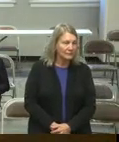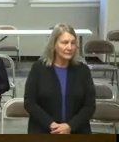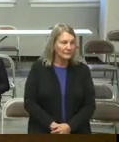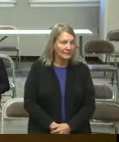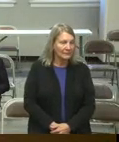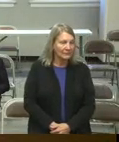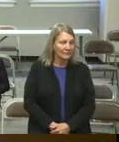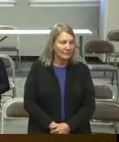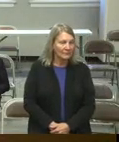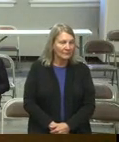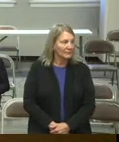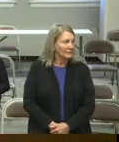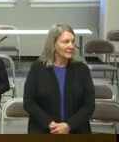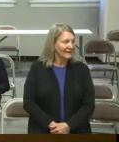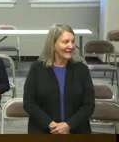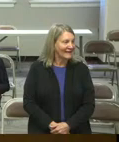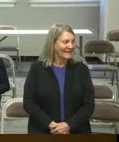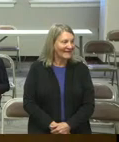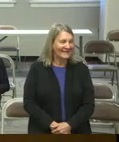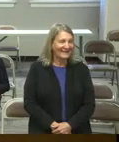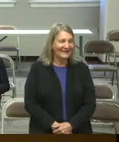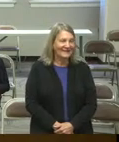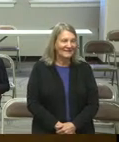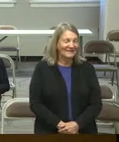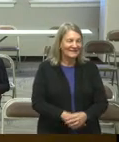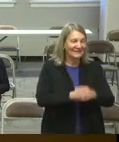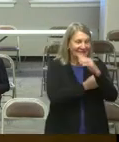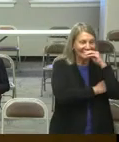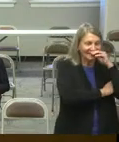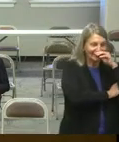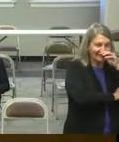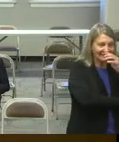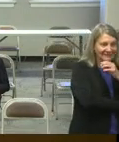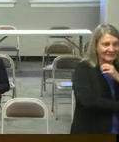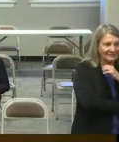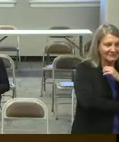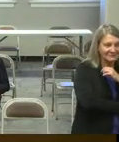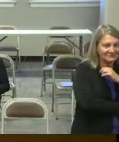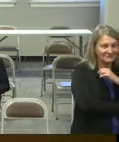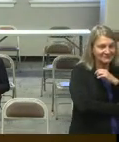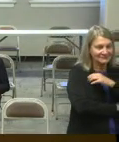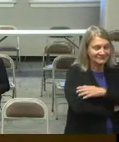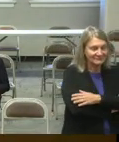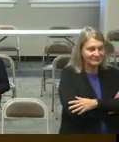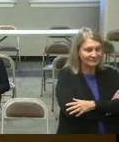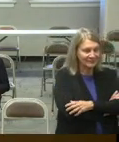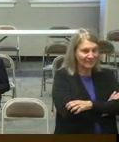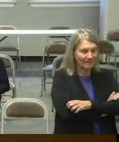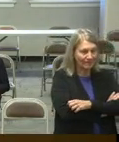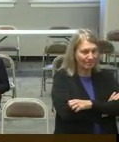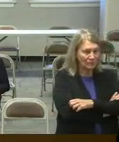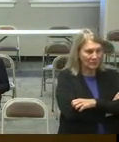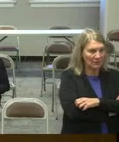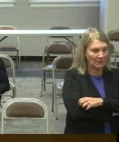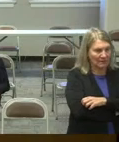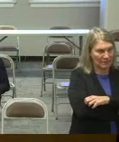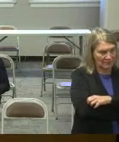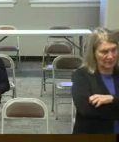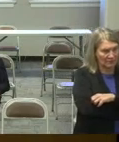but um I wondered how many uh deaf